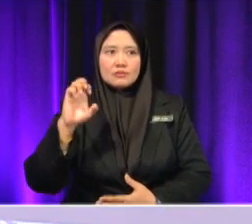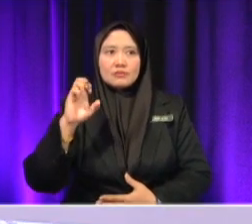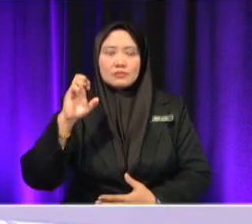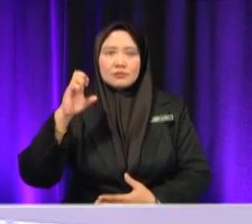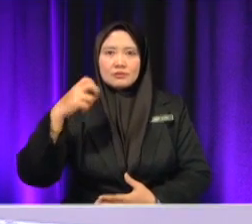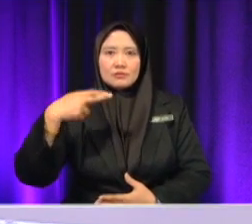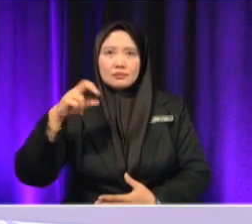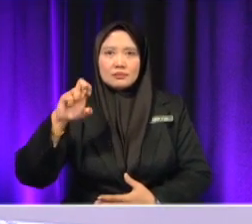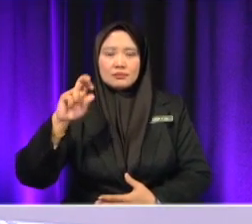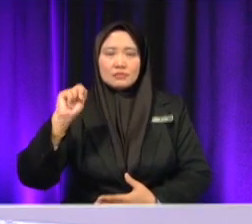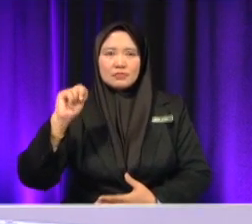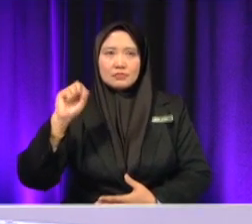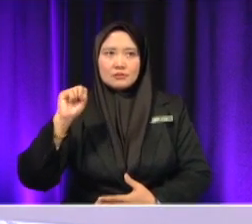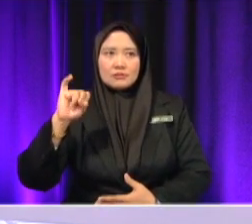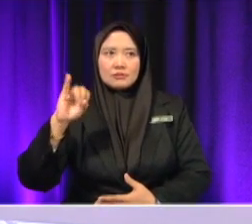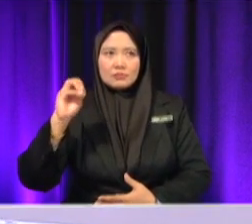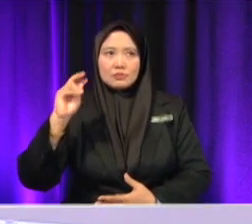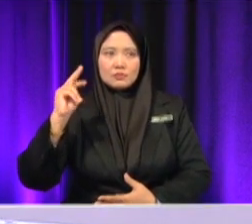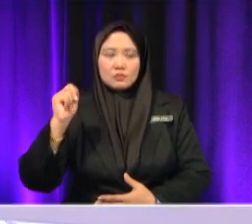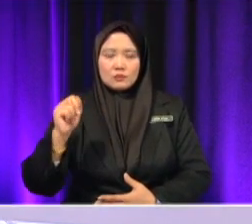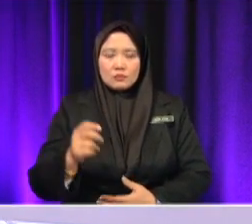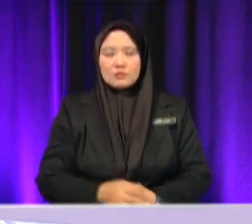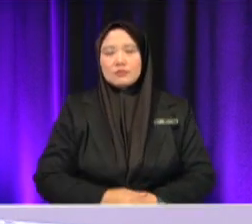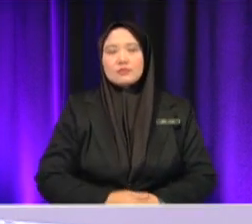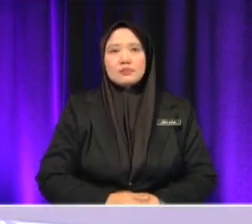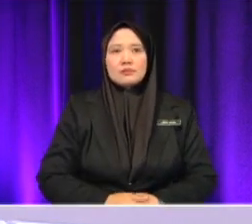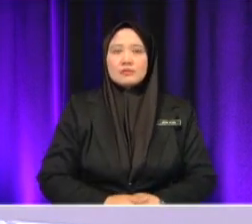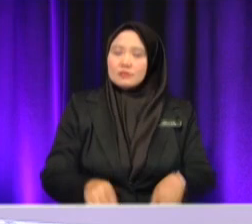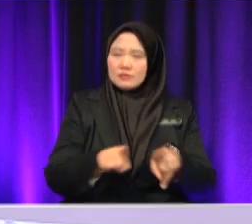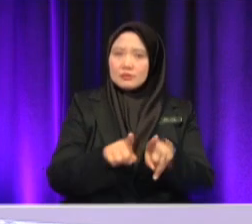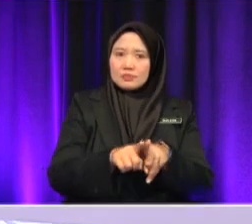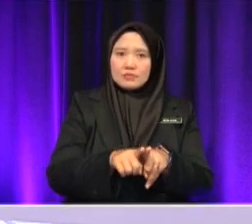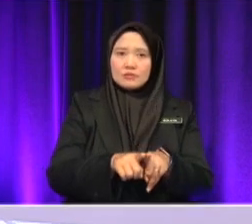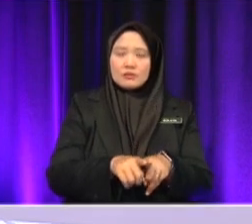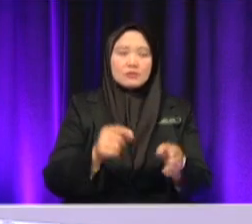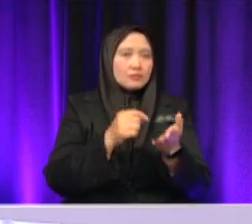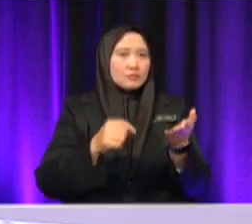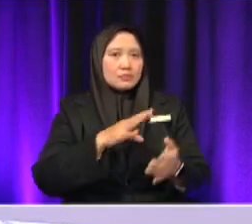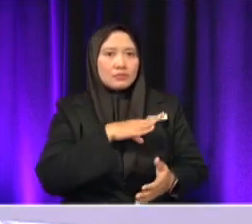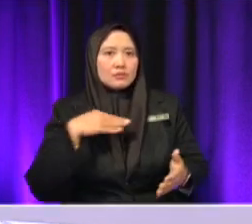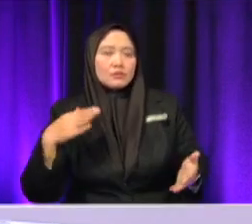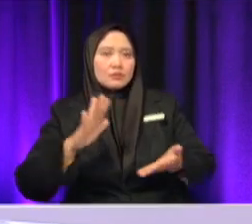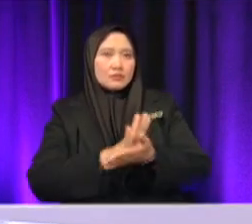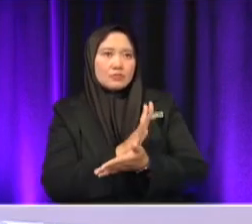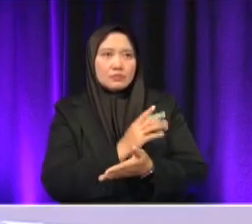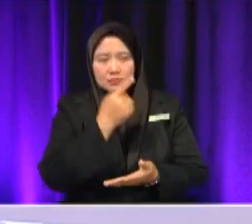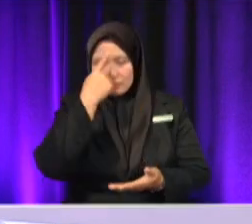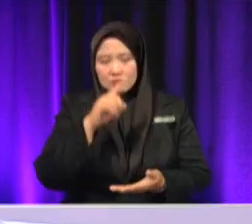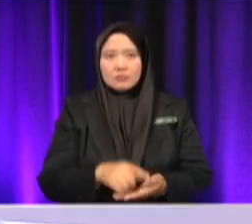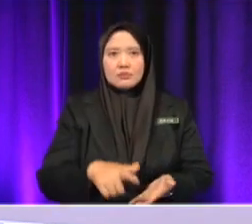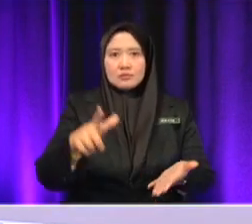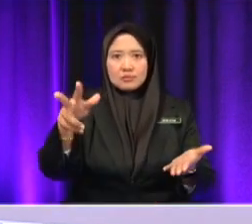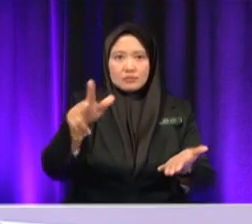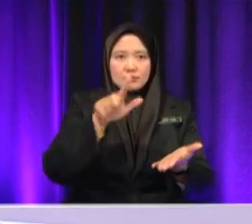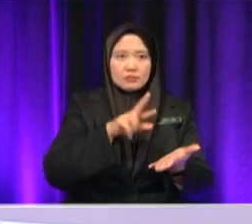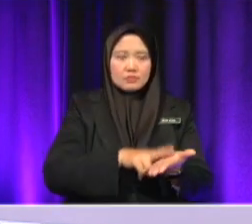papers, write down all the notes that you can learn from today, also vocabulary as well, new words that you learn, you can also jot it down. And joining